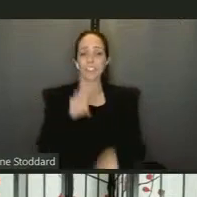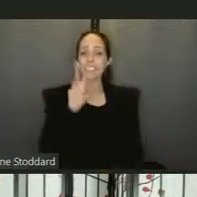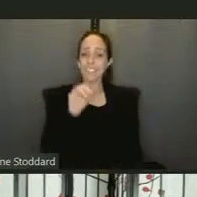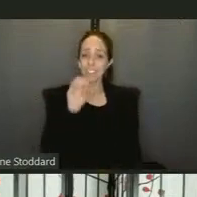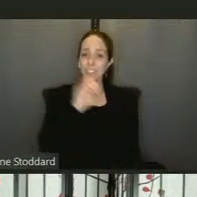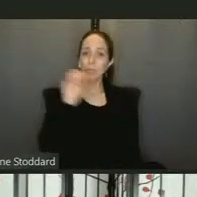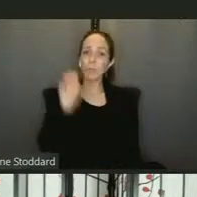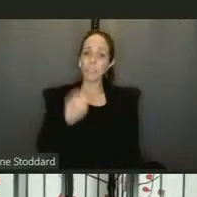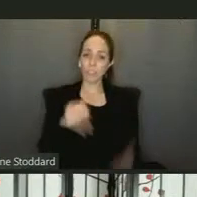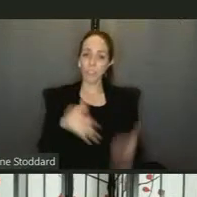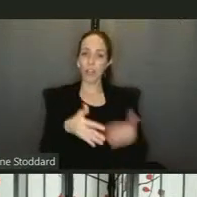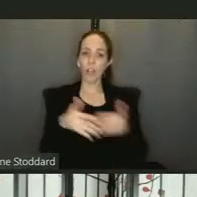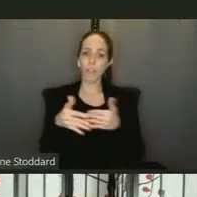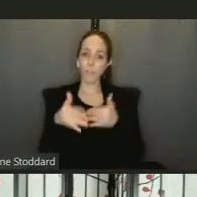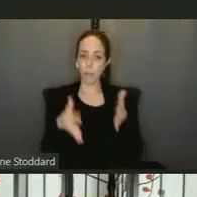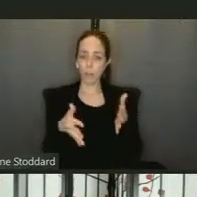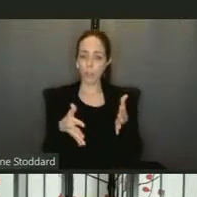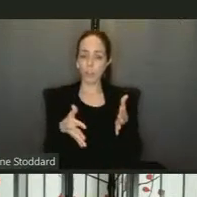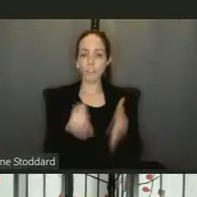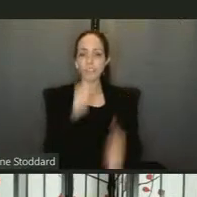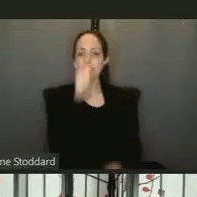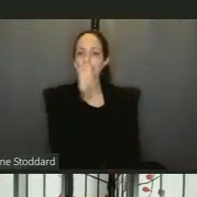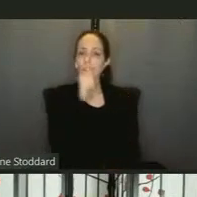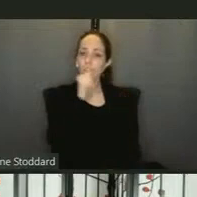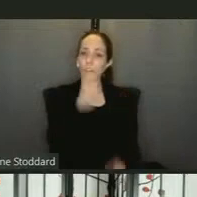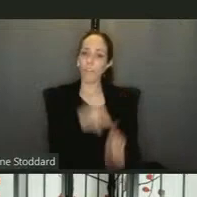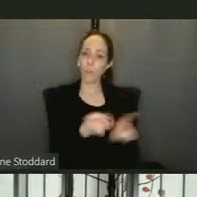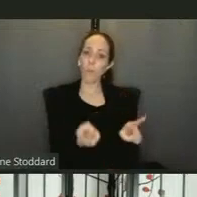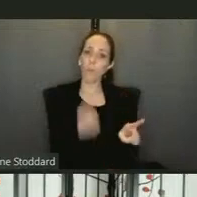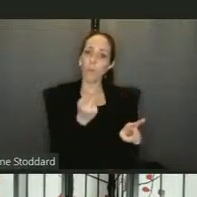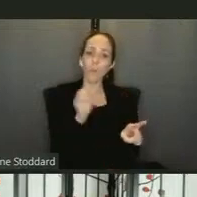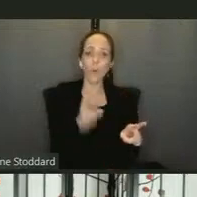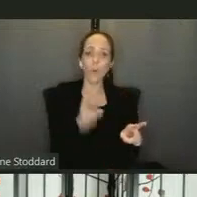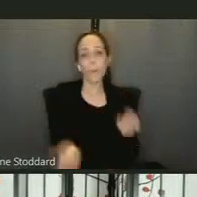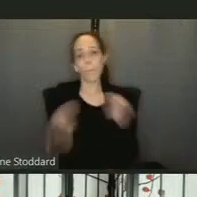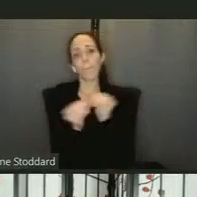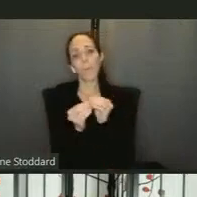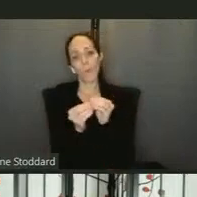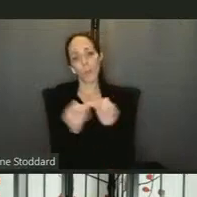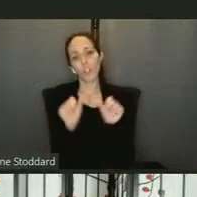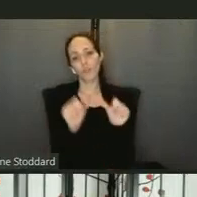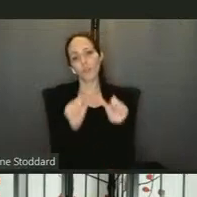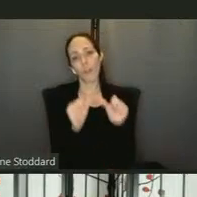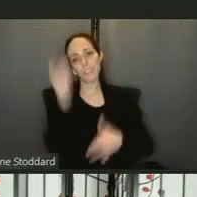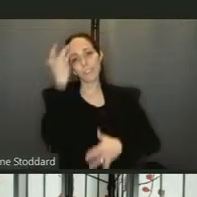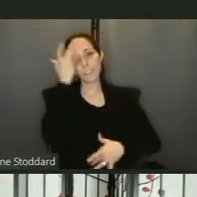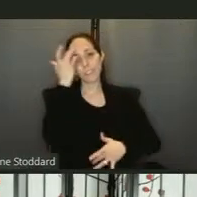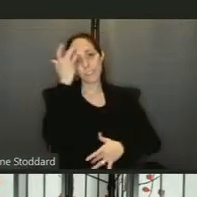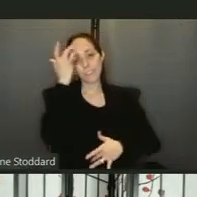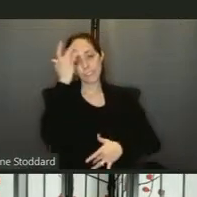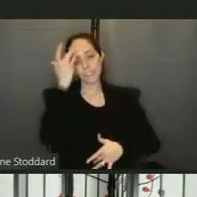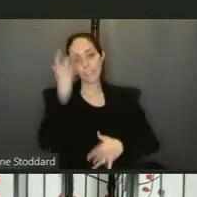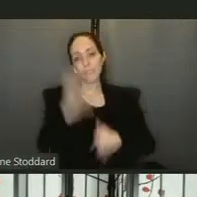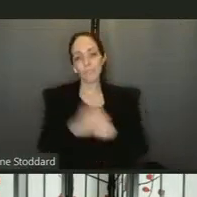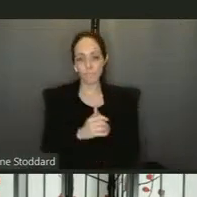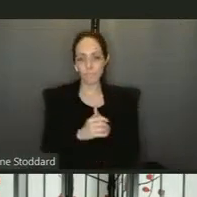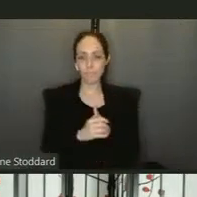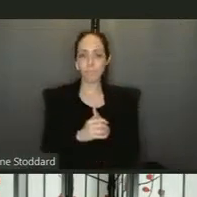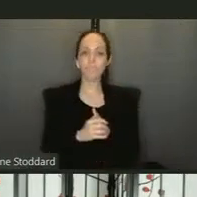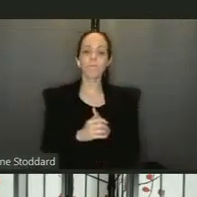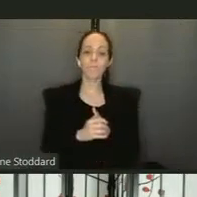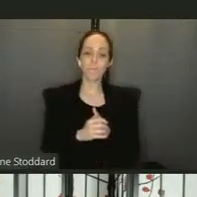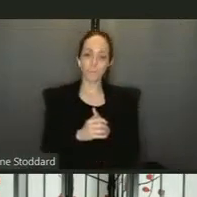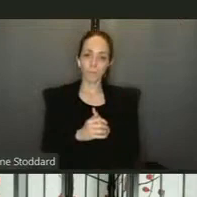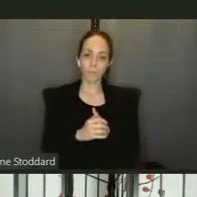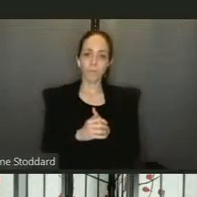suffer from one or more chronic disease. Here in Multnomah County, we know that among our 10 leading causes of death, we